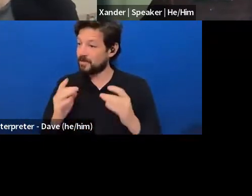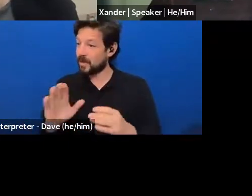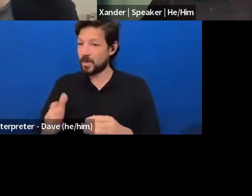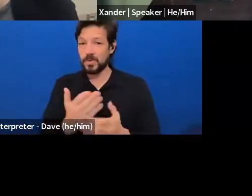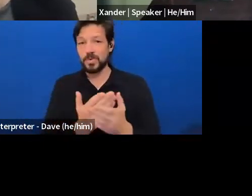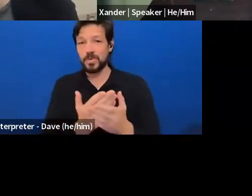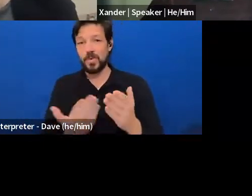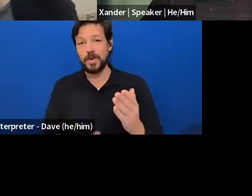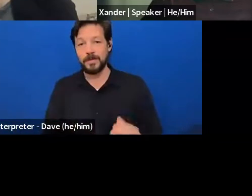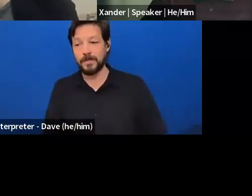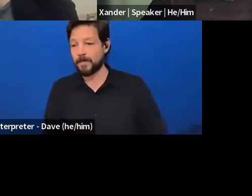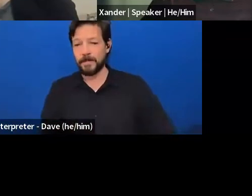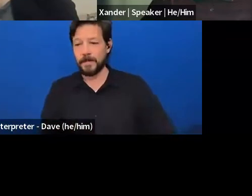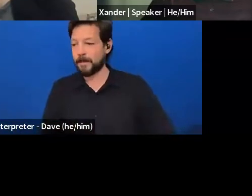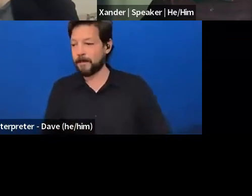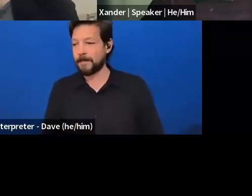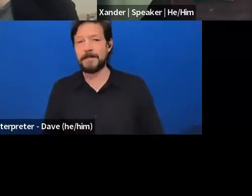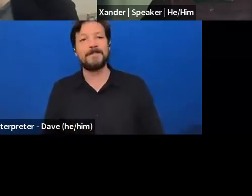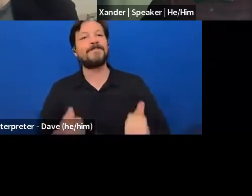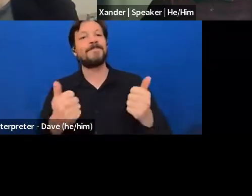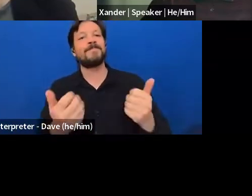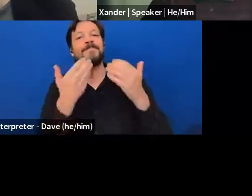please. Of course, thanks, Sue.